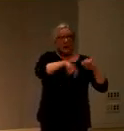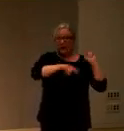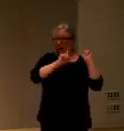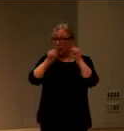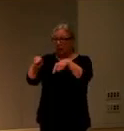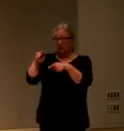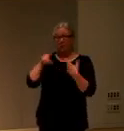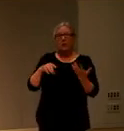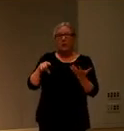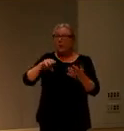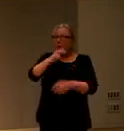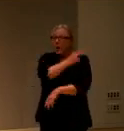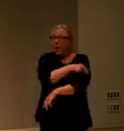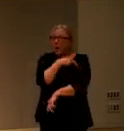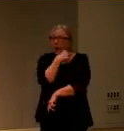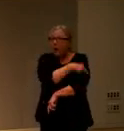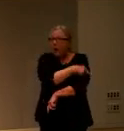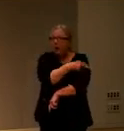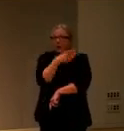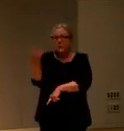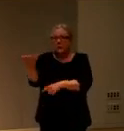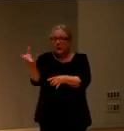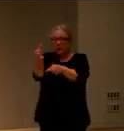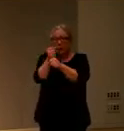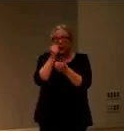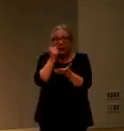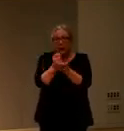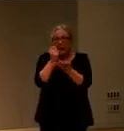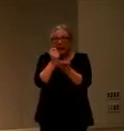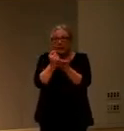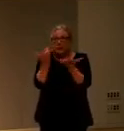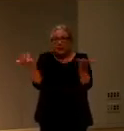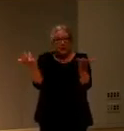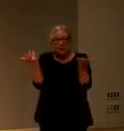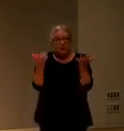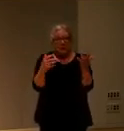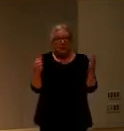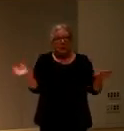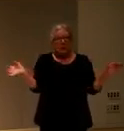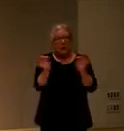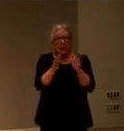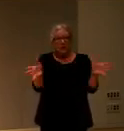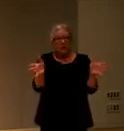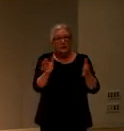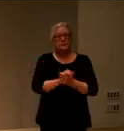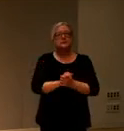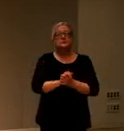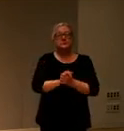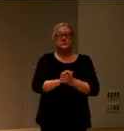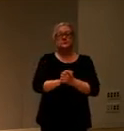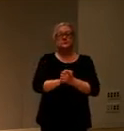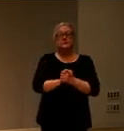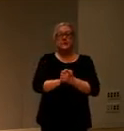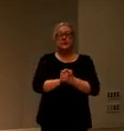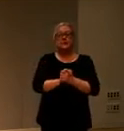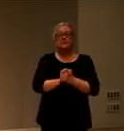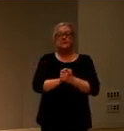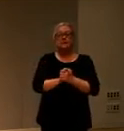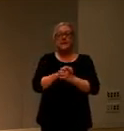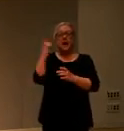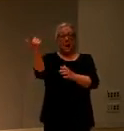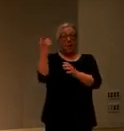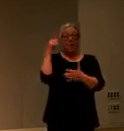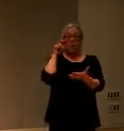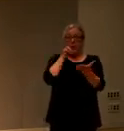treatment, then it's not going to have benefits. There was a study published in JAMA, a leading medical journal, that showed